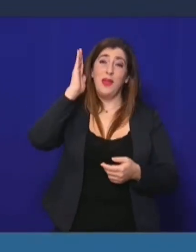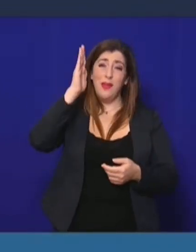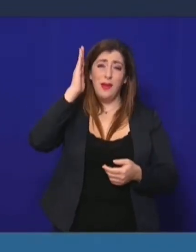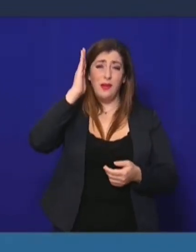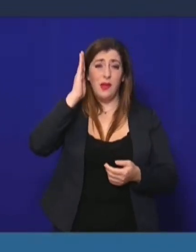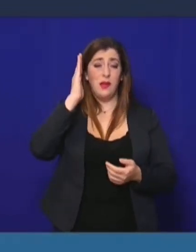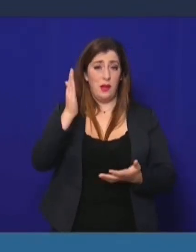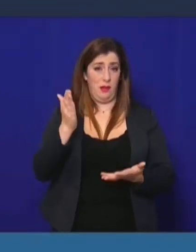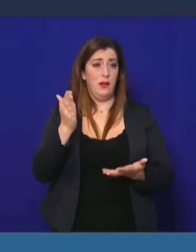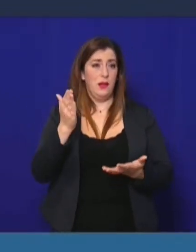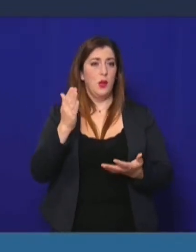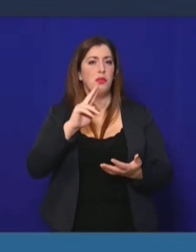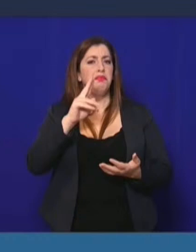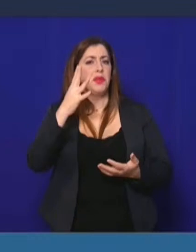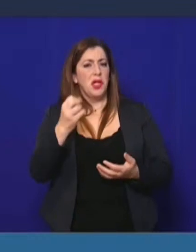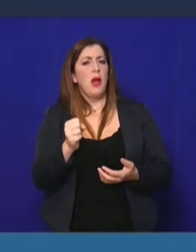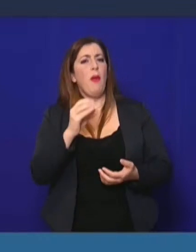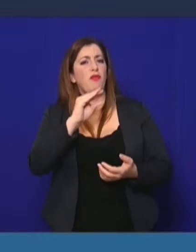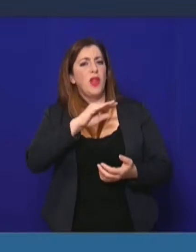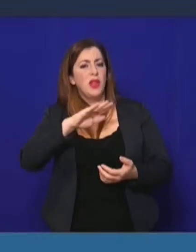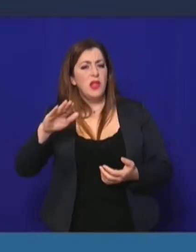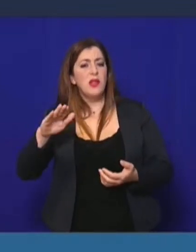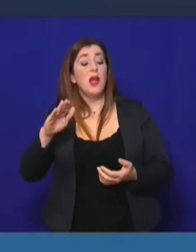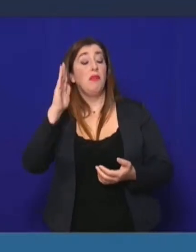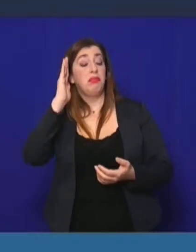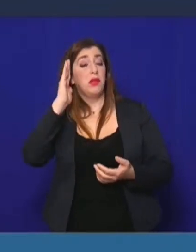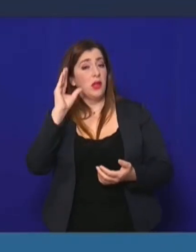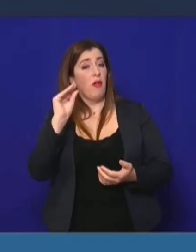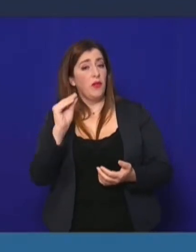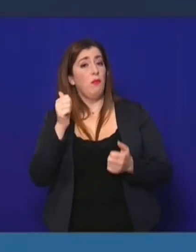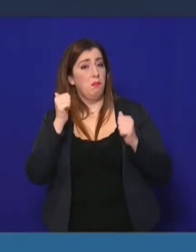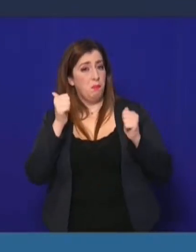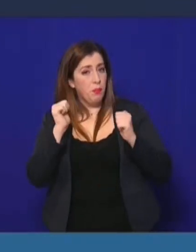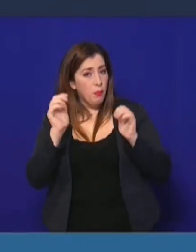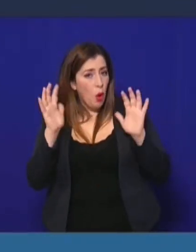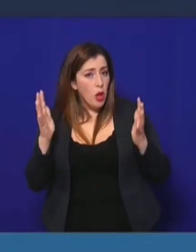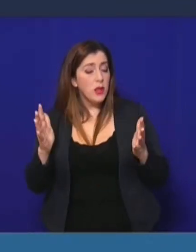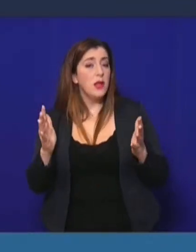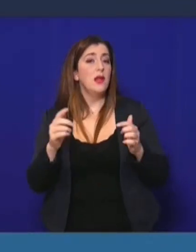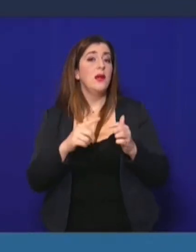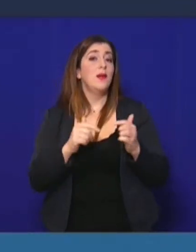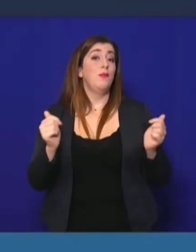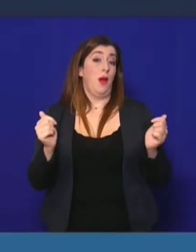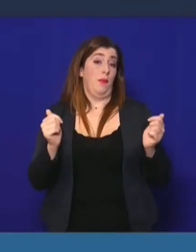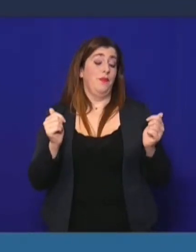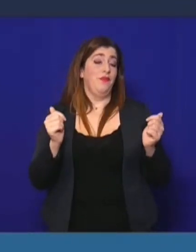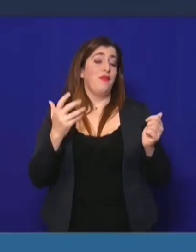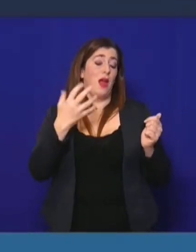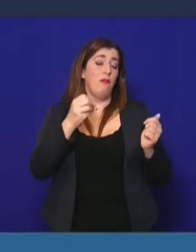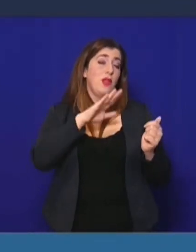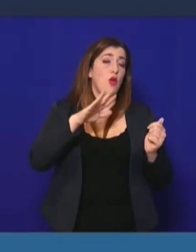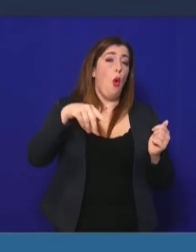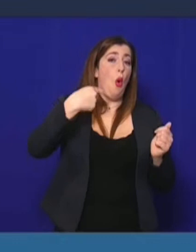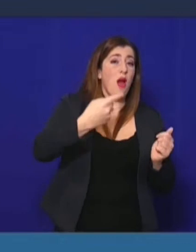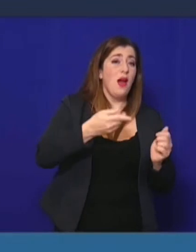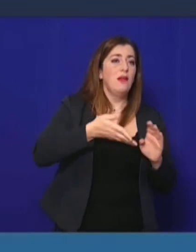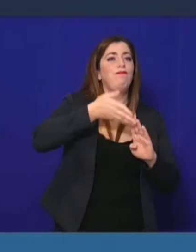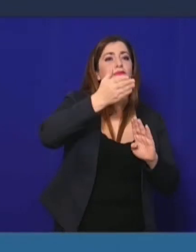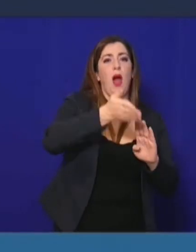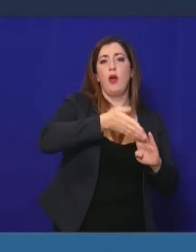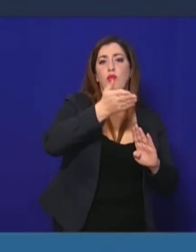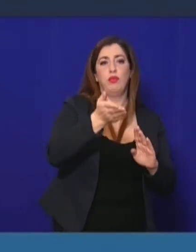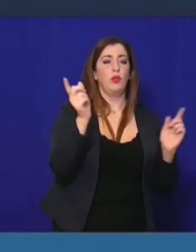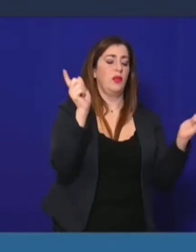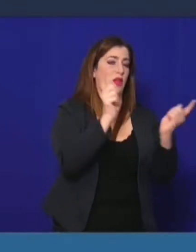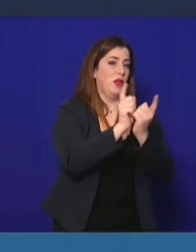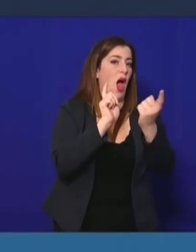li segwew ukoll il-miżuri, però qegħdin diġà naraw xi ftit impatt minn dak il-persuni li probabbli fi żmien il-festi